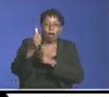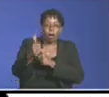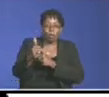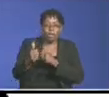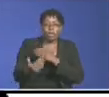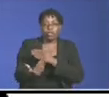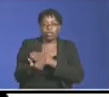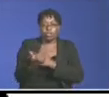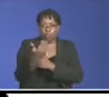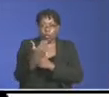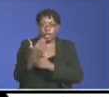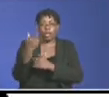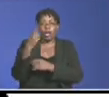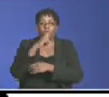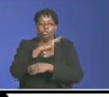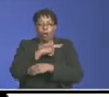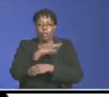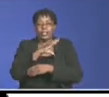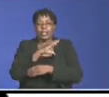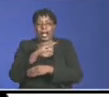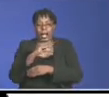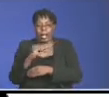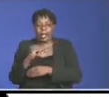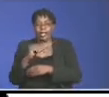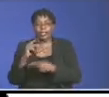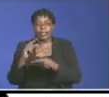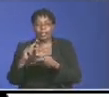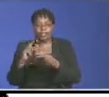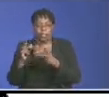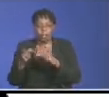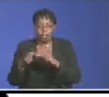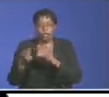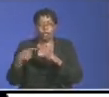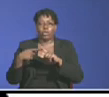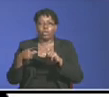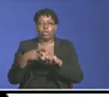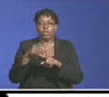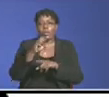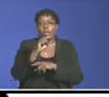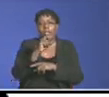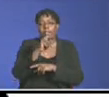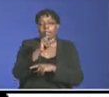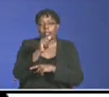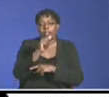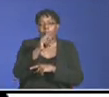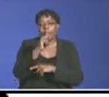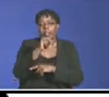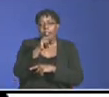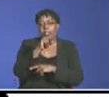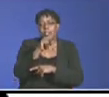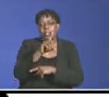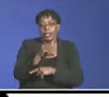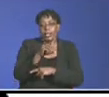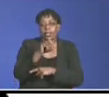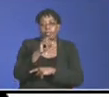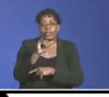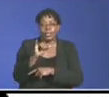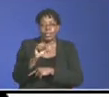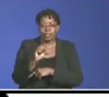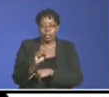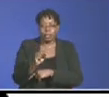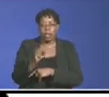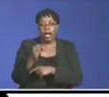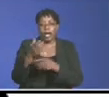morning, Robinson accompanied students to Sandy's in Palmdale to shop for school supplies and other necessities.